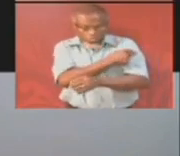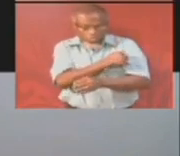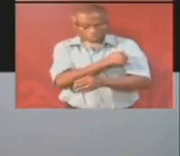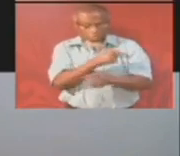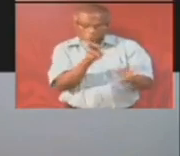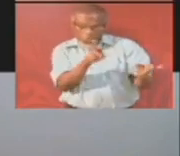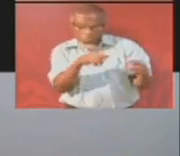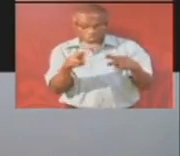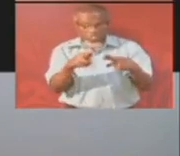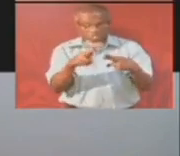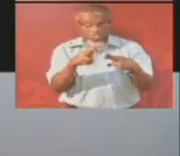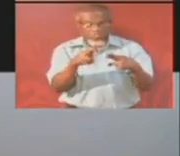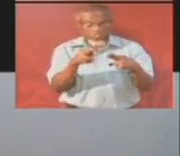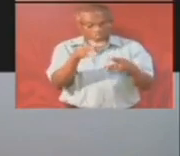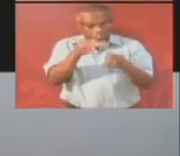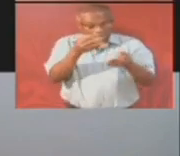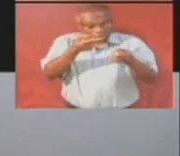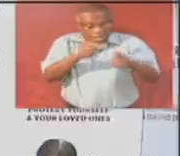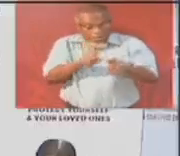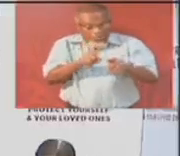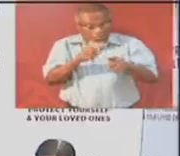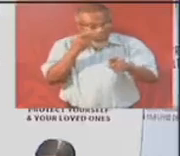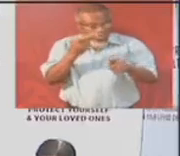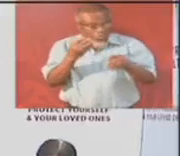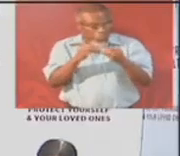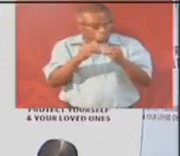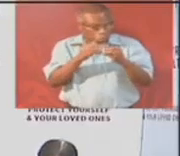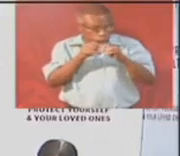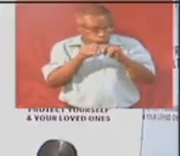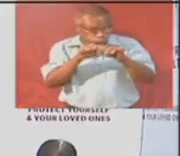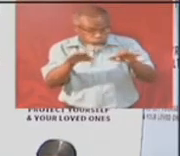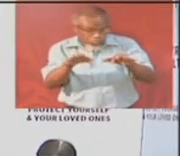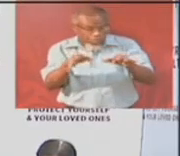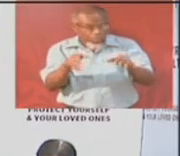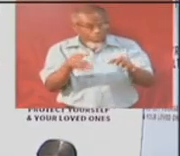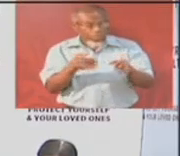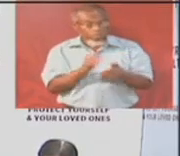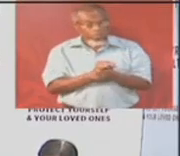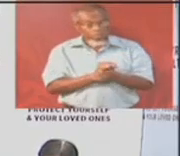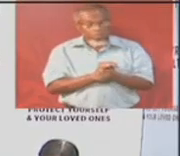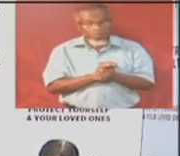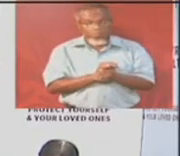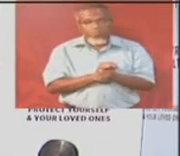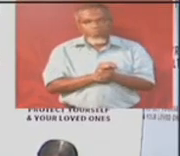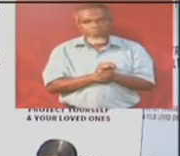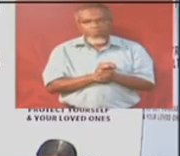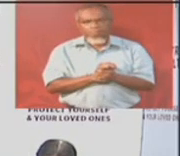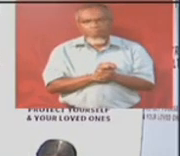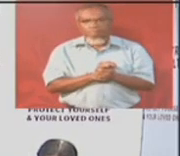a backup plan? Thank you. Thank you very much. So the issue of